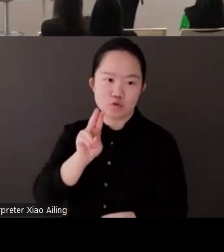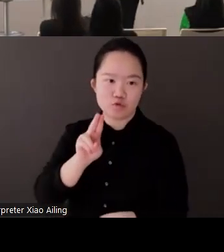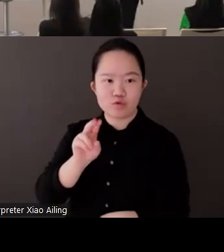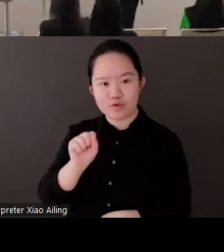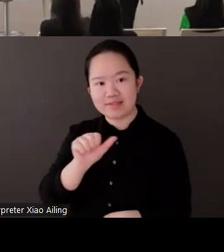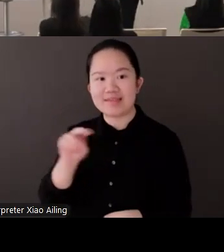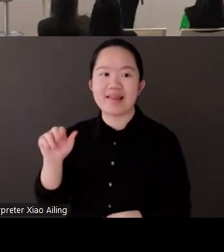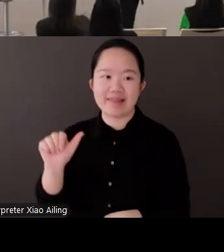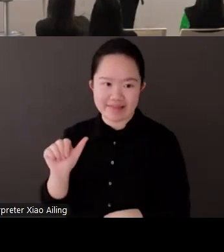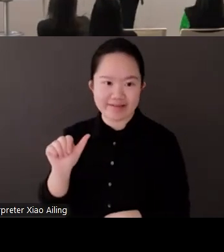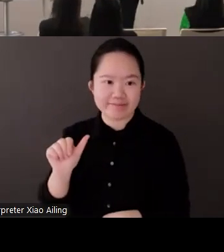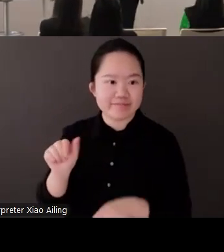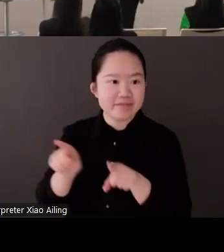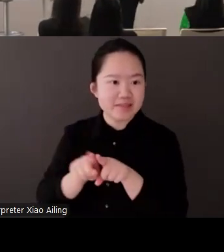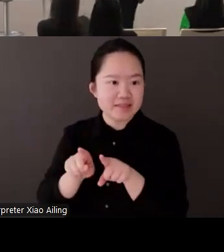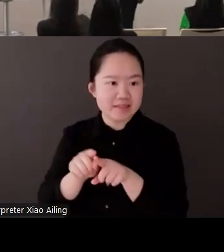we were the 3 facilitators.